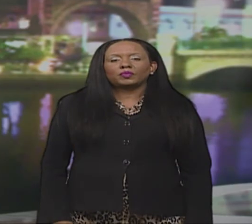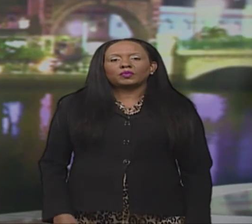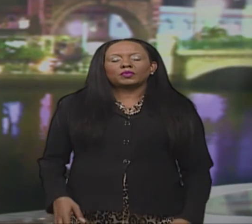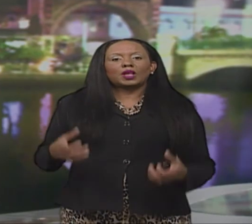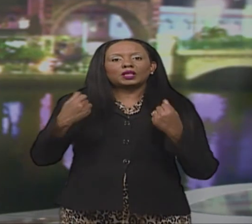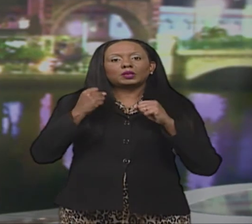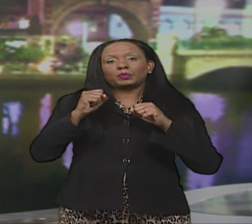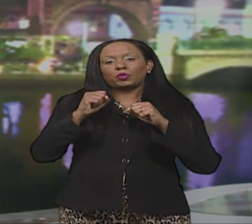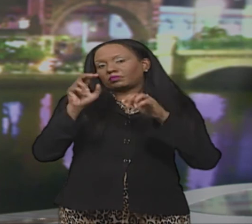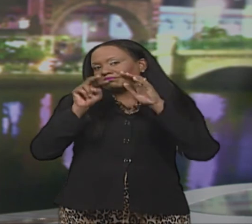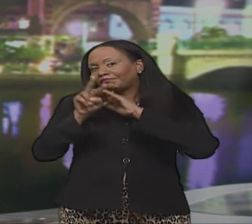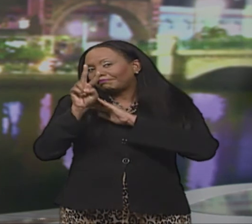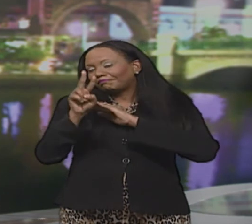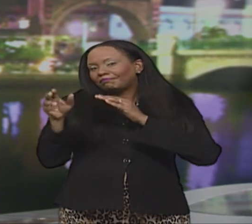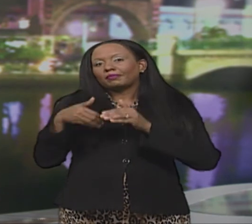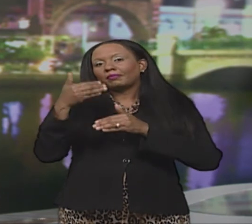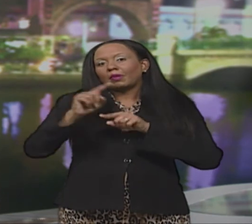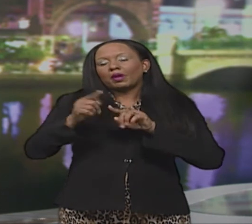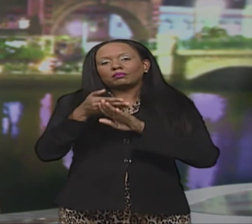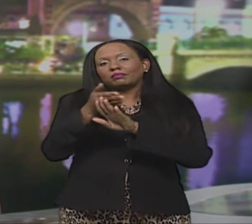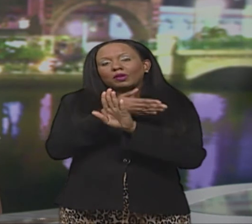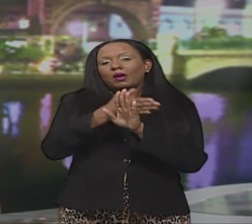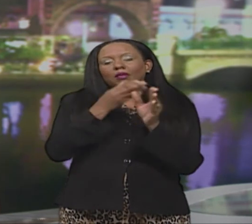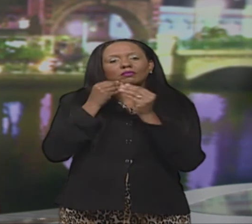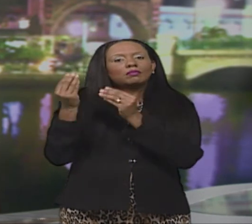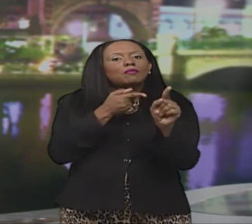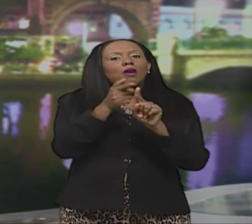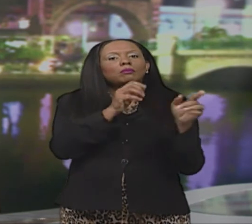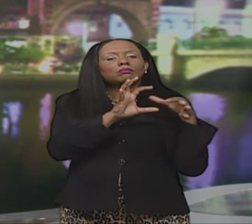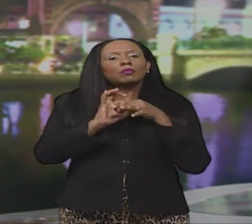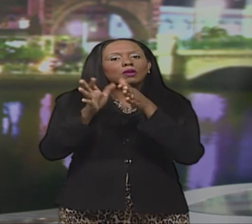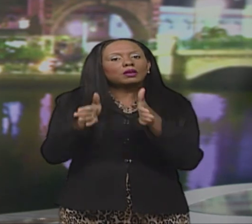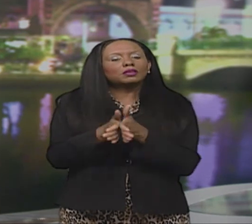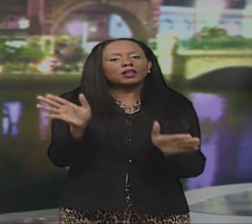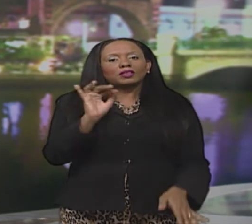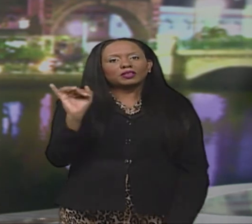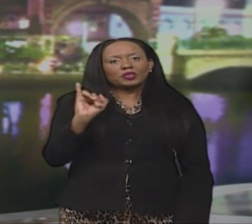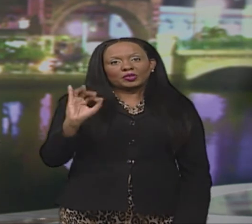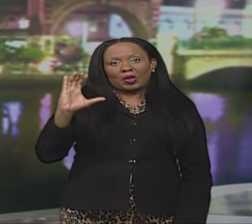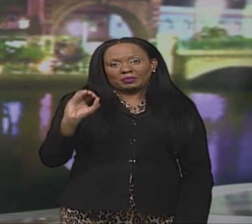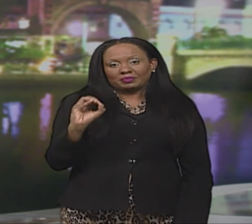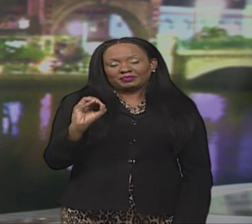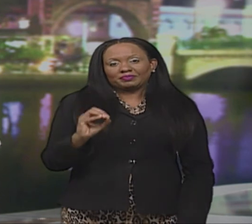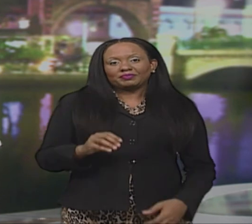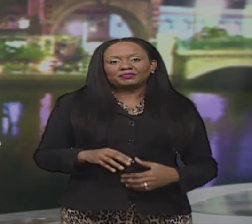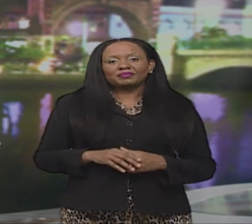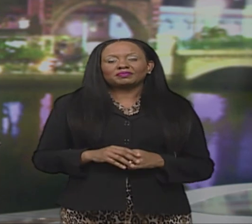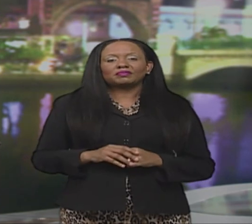Well, just ahead, a peek into the world of sports. But before we get to that, here is a tip from Cooperators General